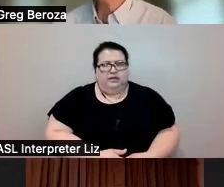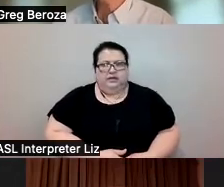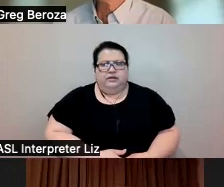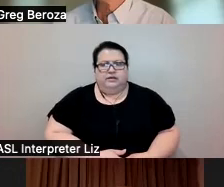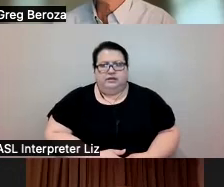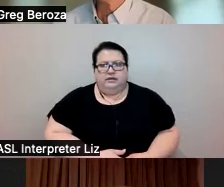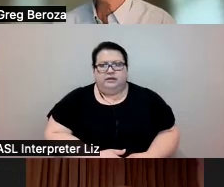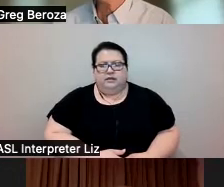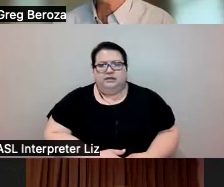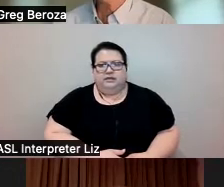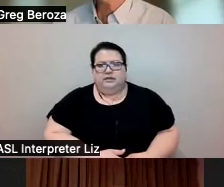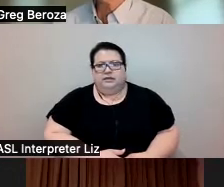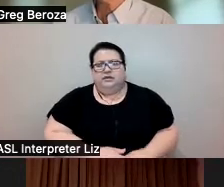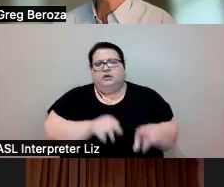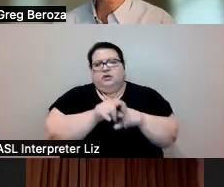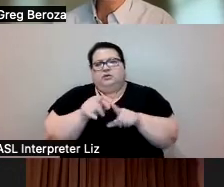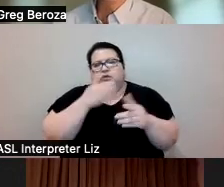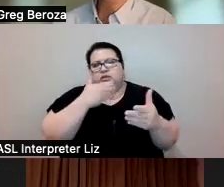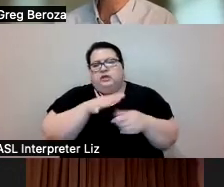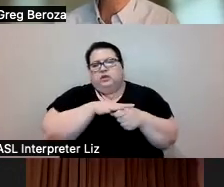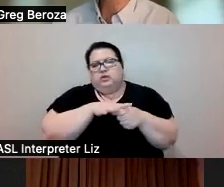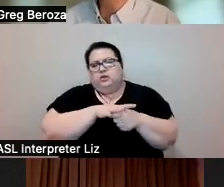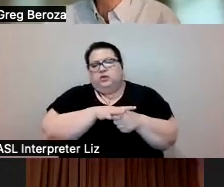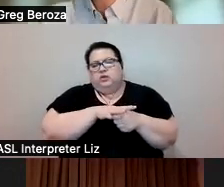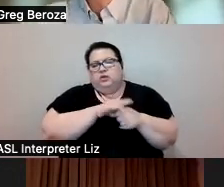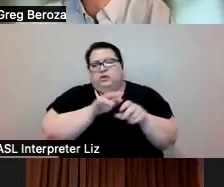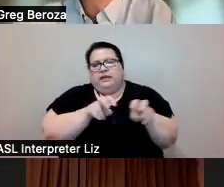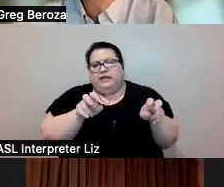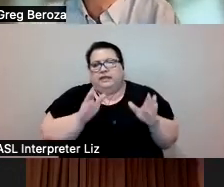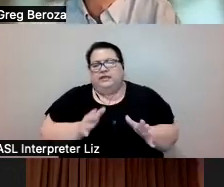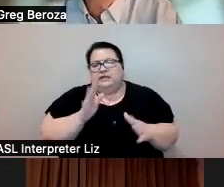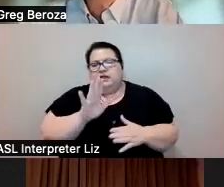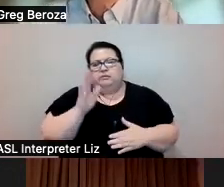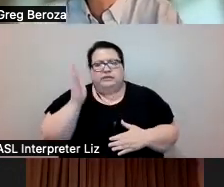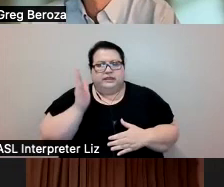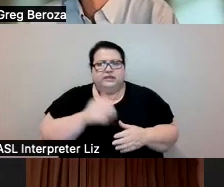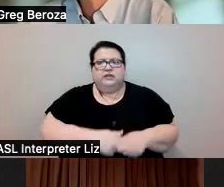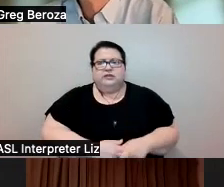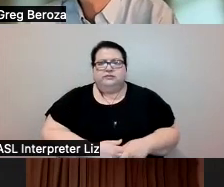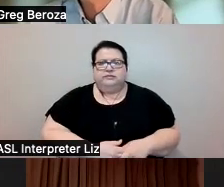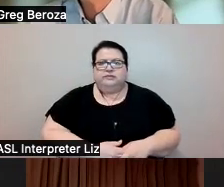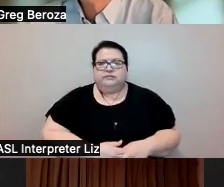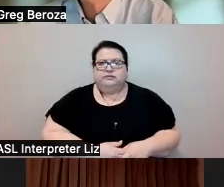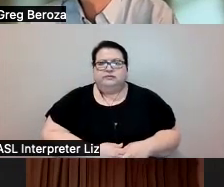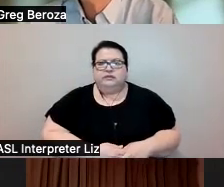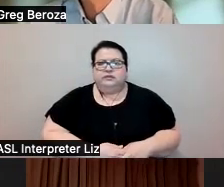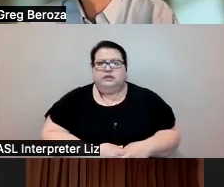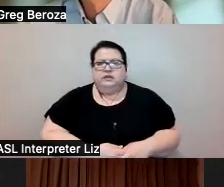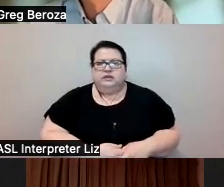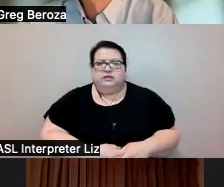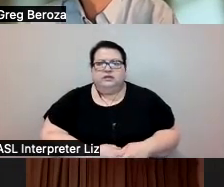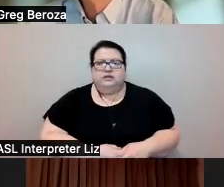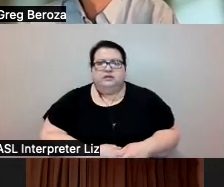I'd like to also thank our local panelists for their their presentation, their comments.